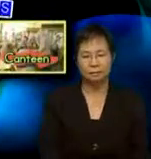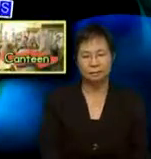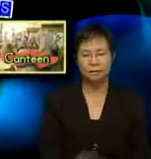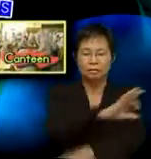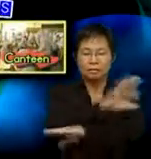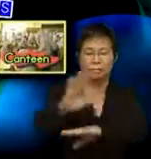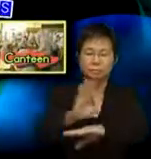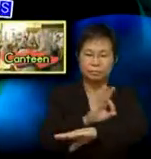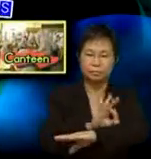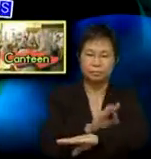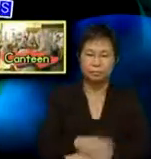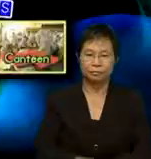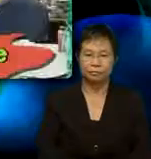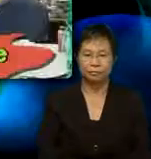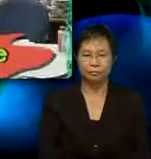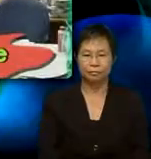field.